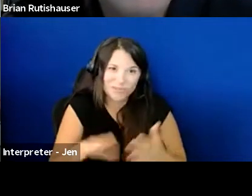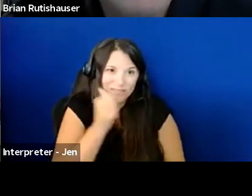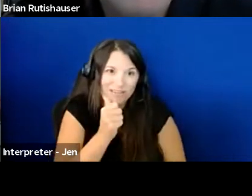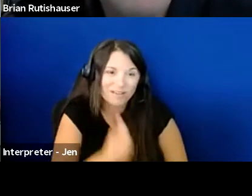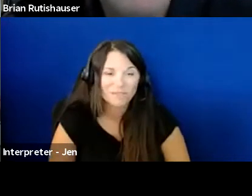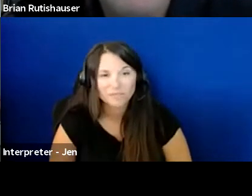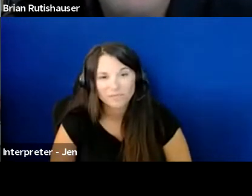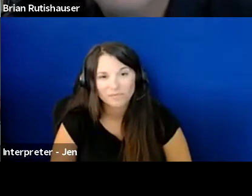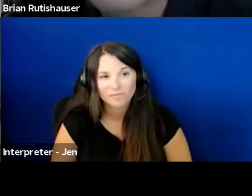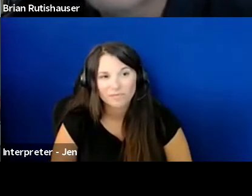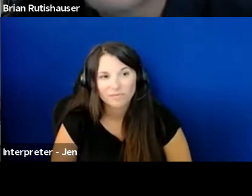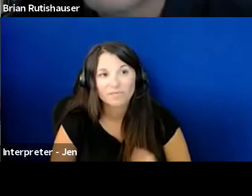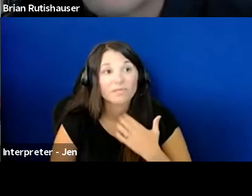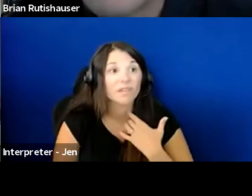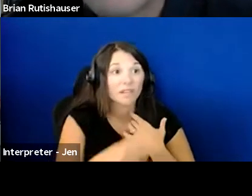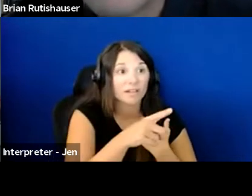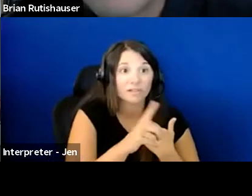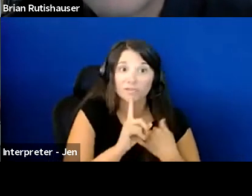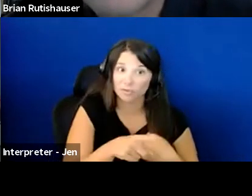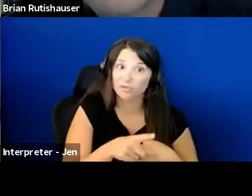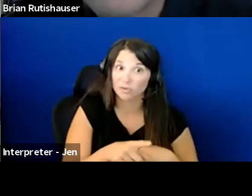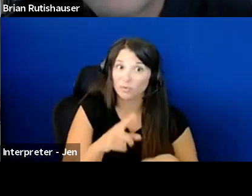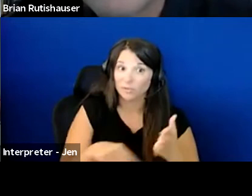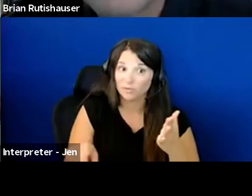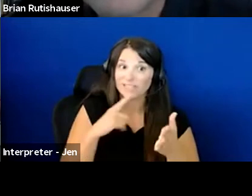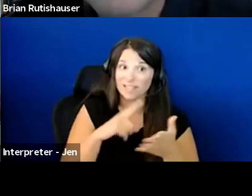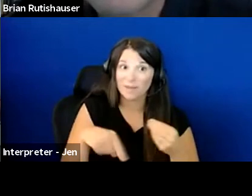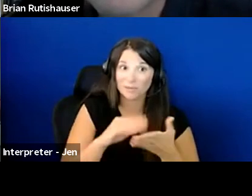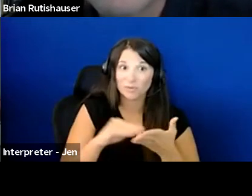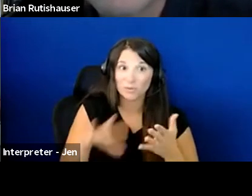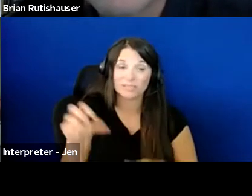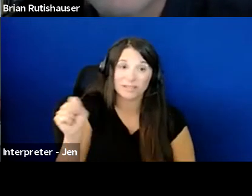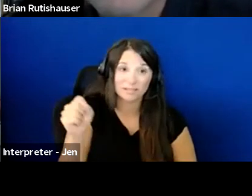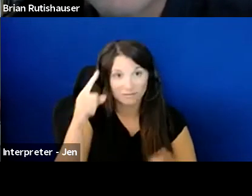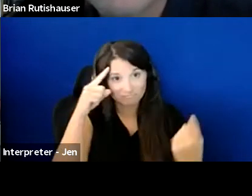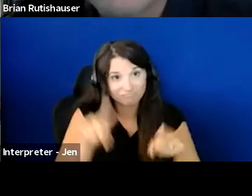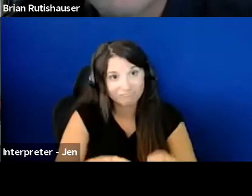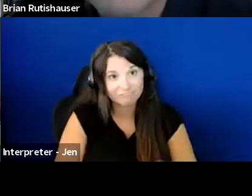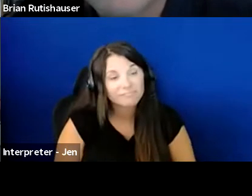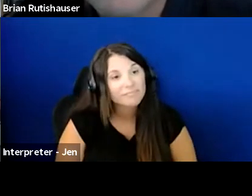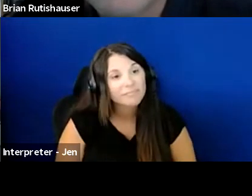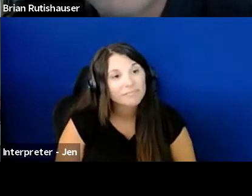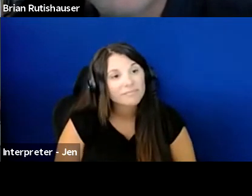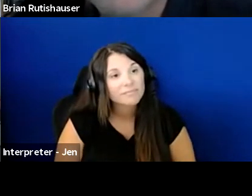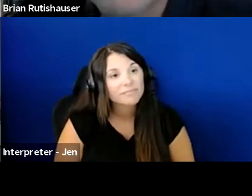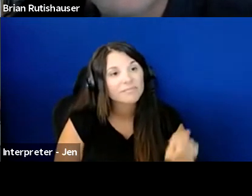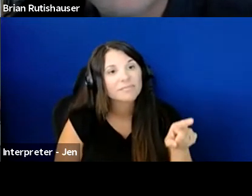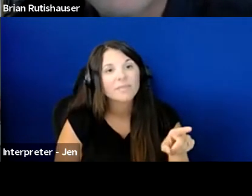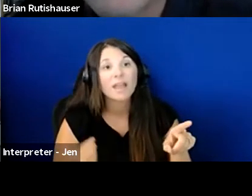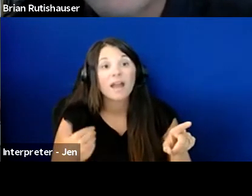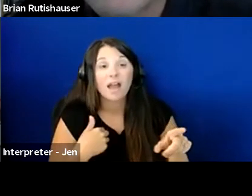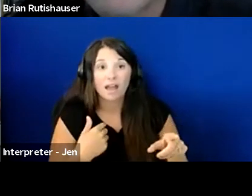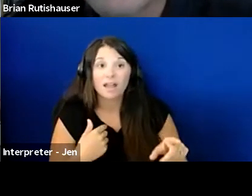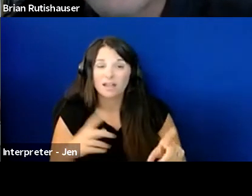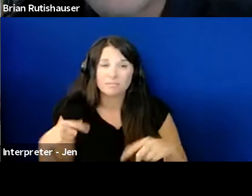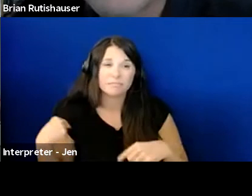Yeah, it's true. It's a way to see as a student. I agree with you. I had been using Canvas. I was an old